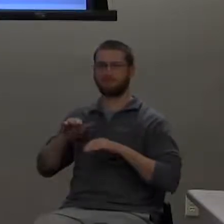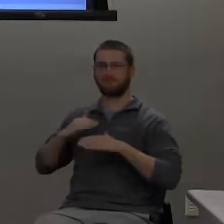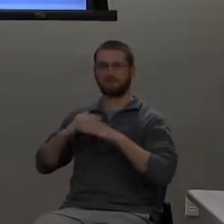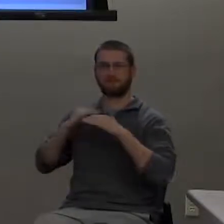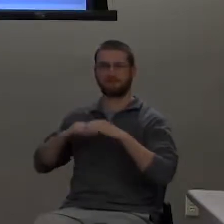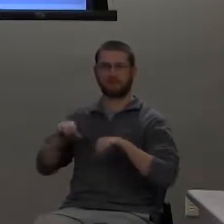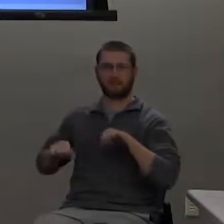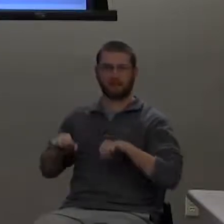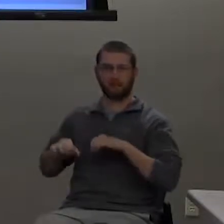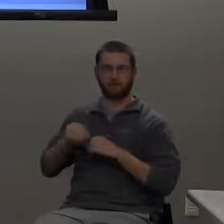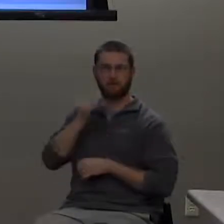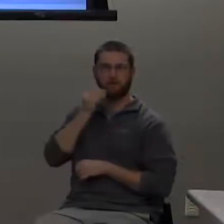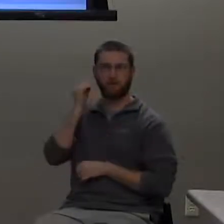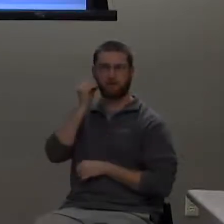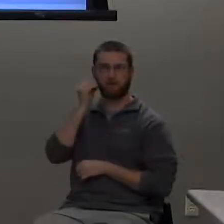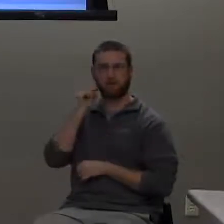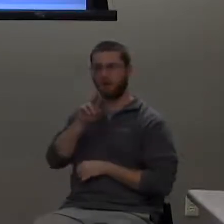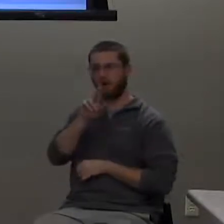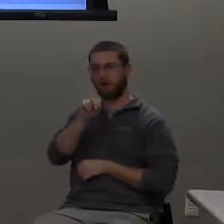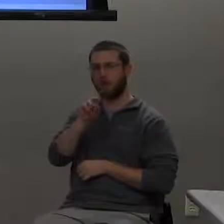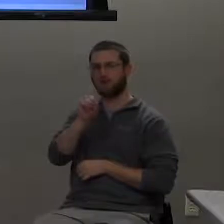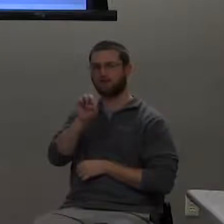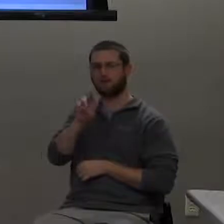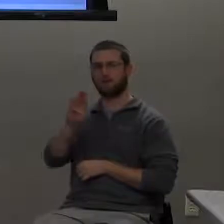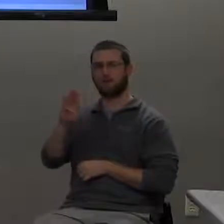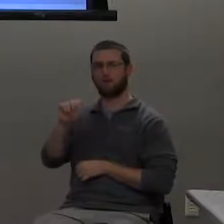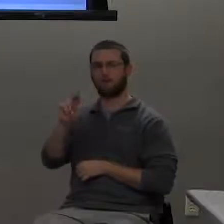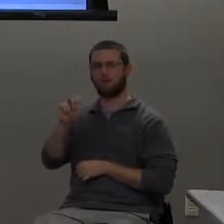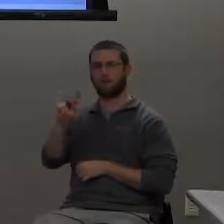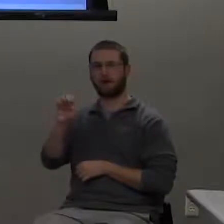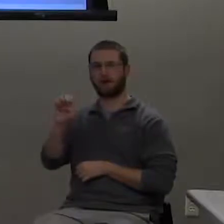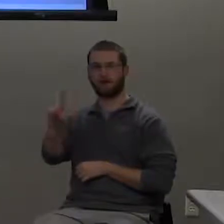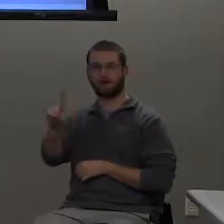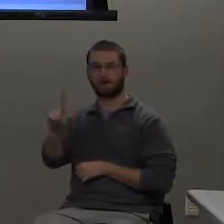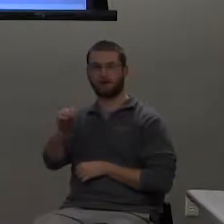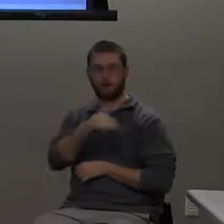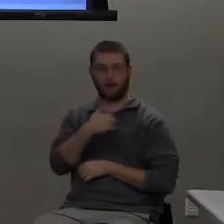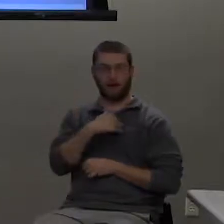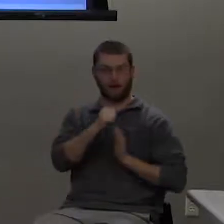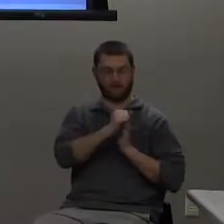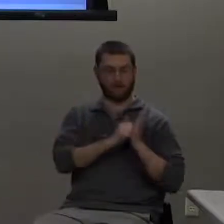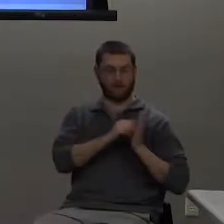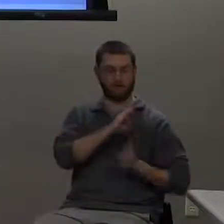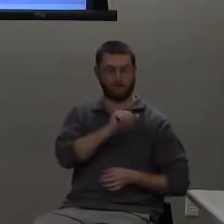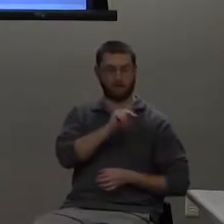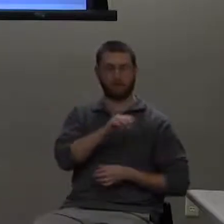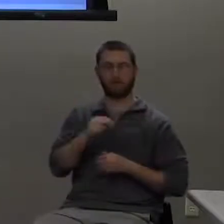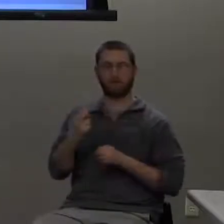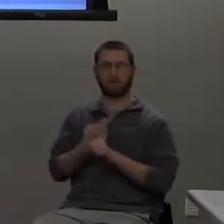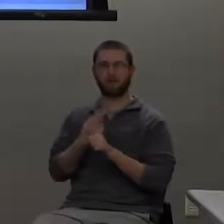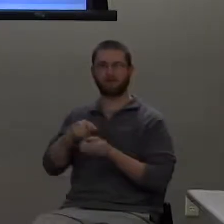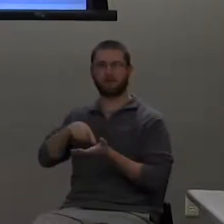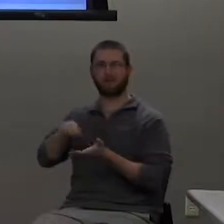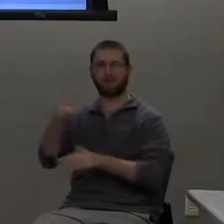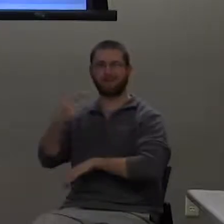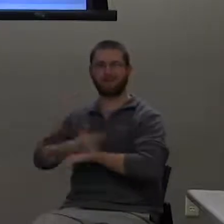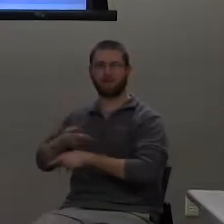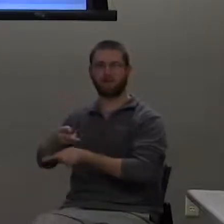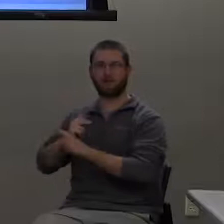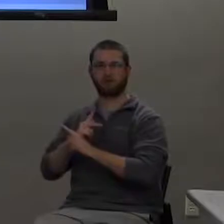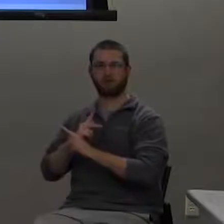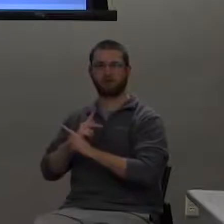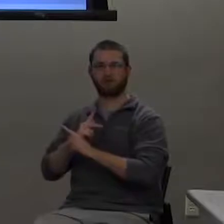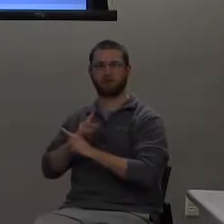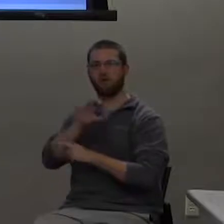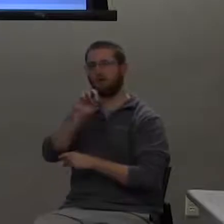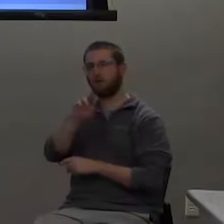the term up there, for example, underbanked, those are households that have bank accounts, but for example, use payday loans, or they